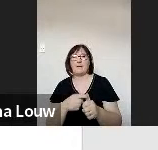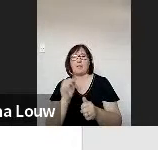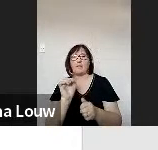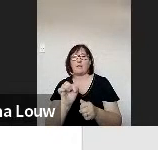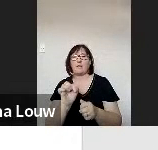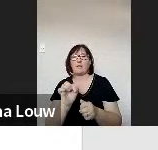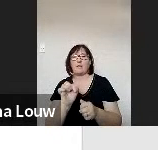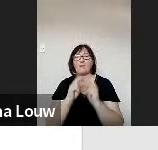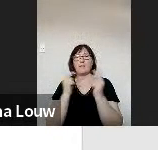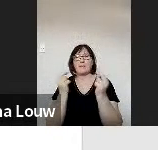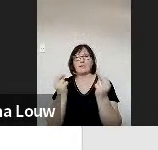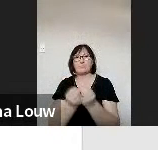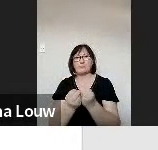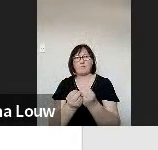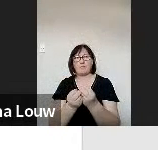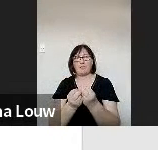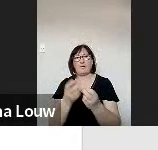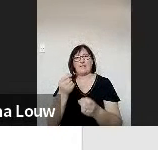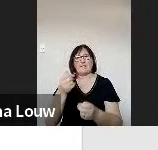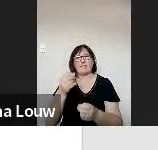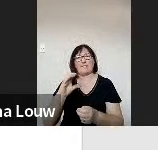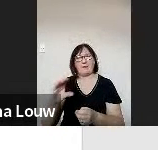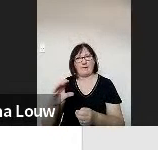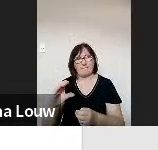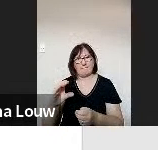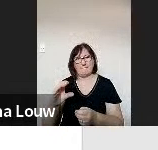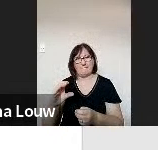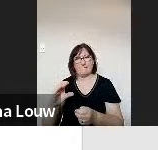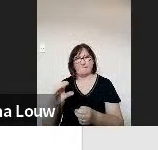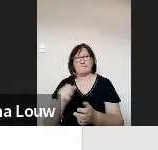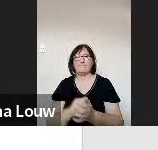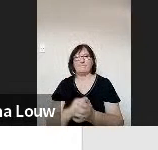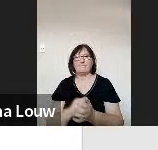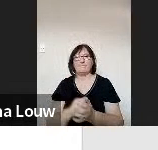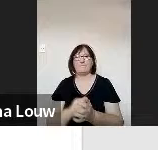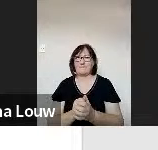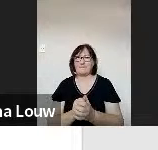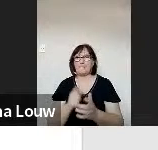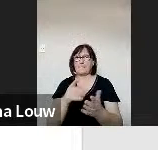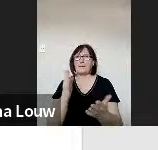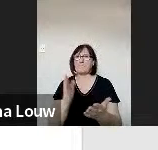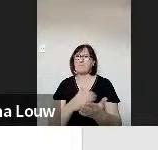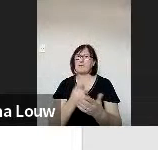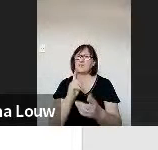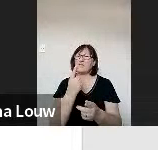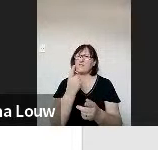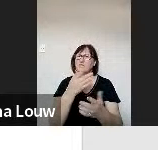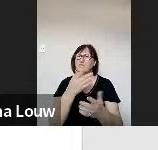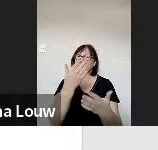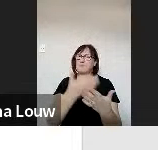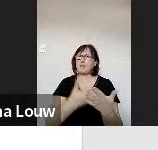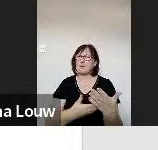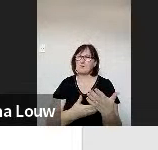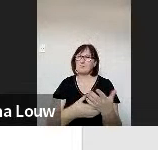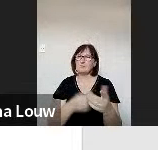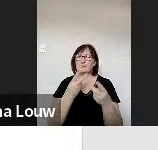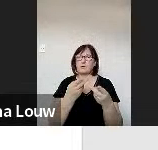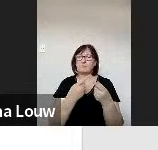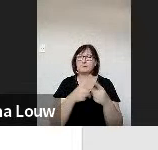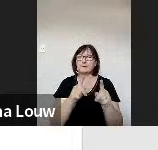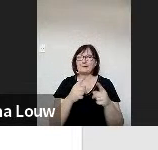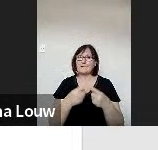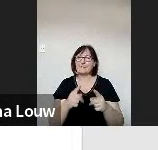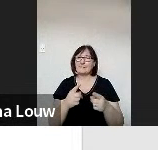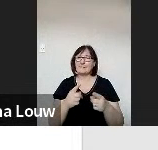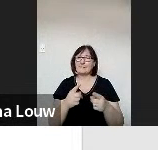the example of that page of Schedule 1, Part 1 that was showing different international